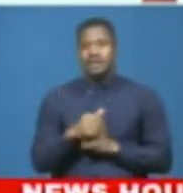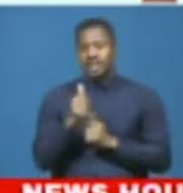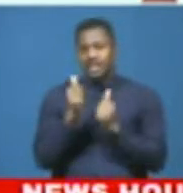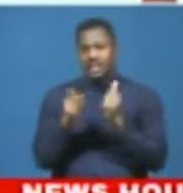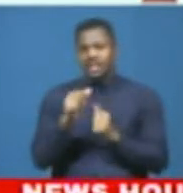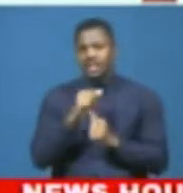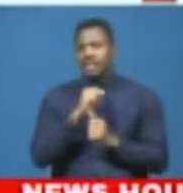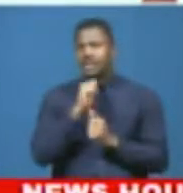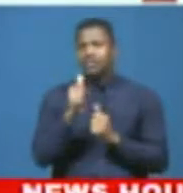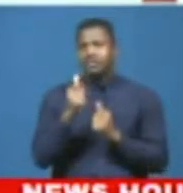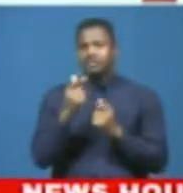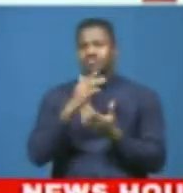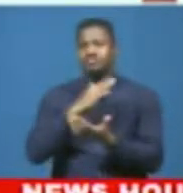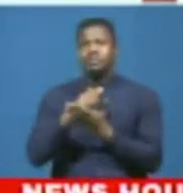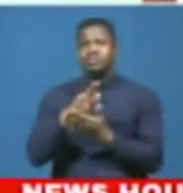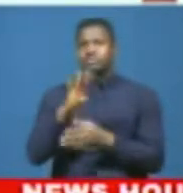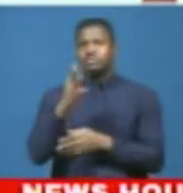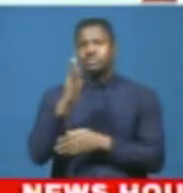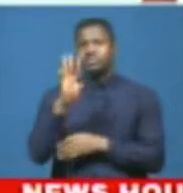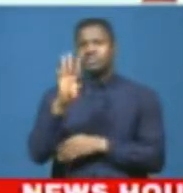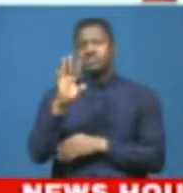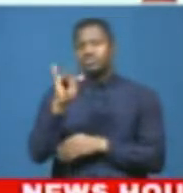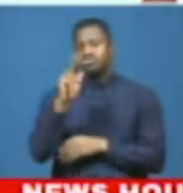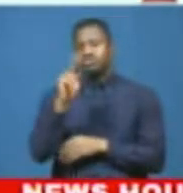not stop June 4th.